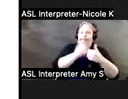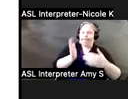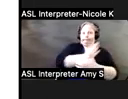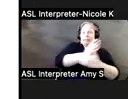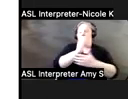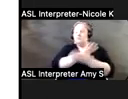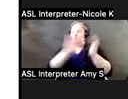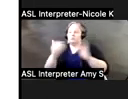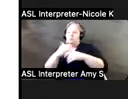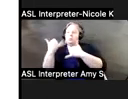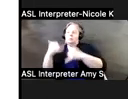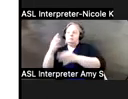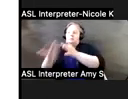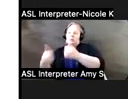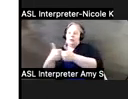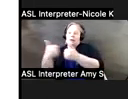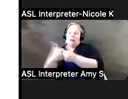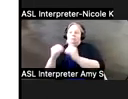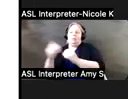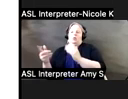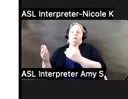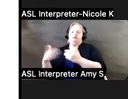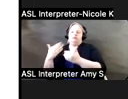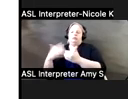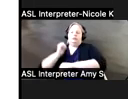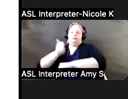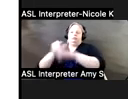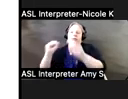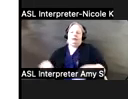simple games that don't require a lot of speed or controls to access.